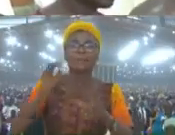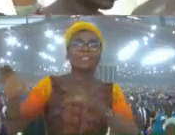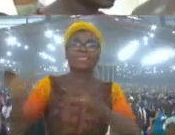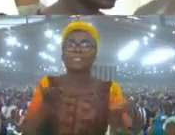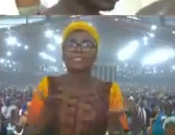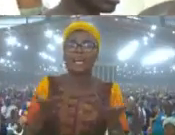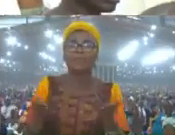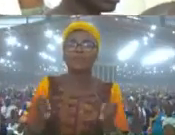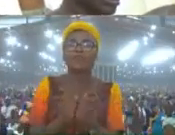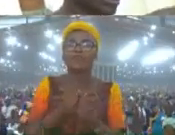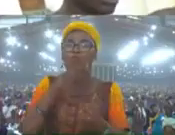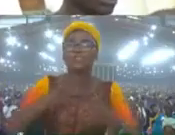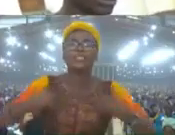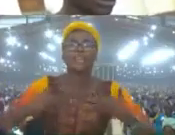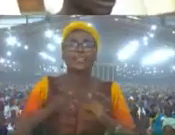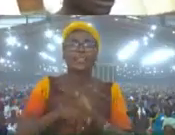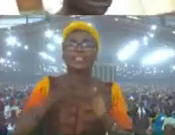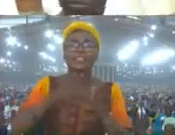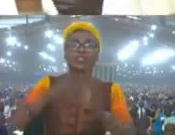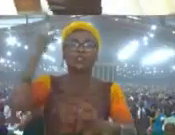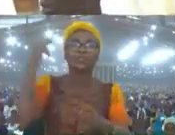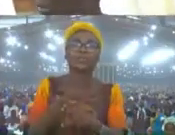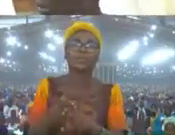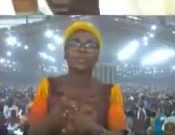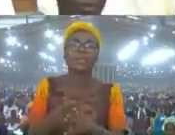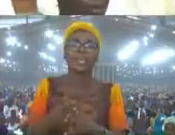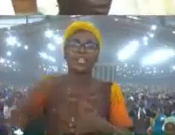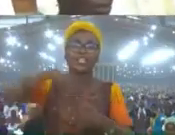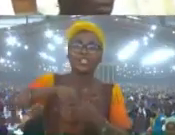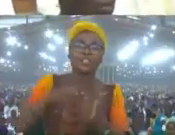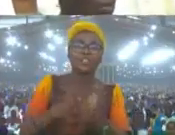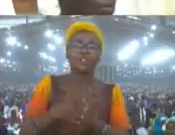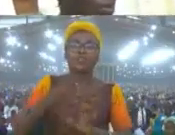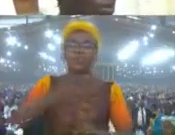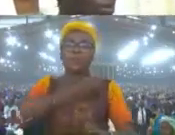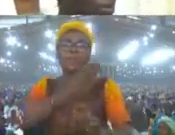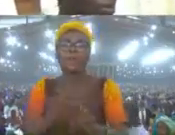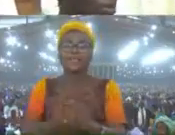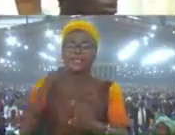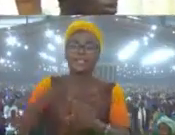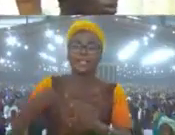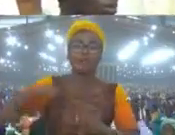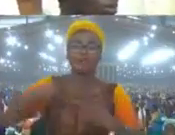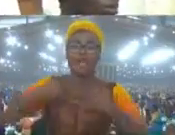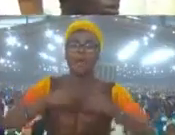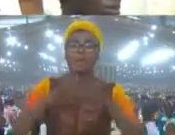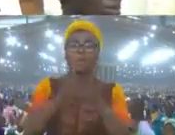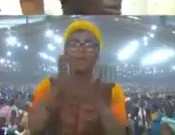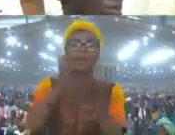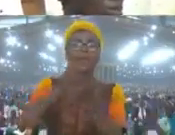gladness. In Jesus' mighty name, we have prayed.